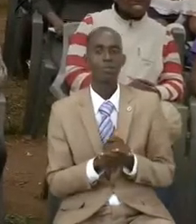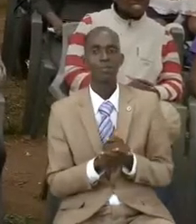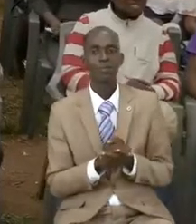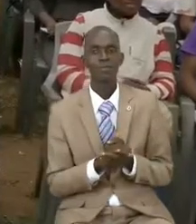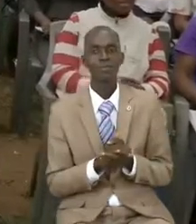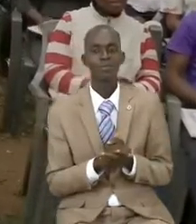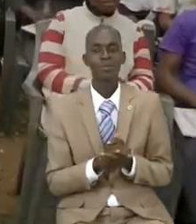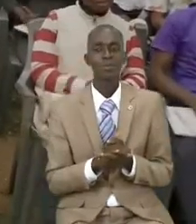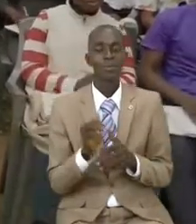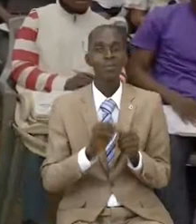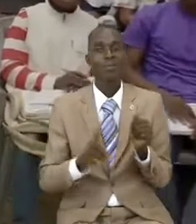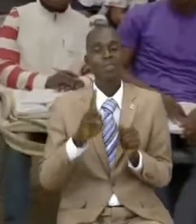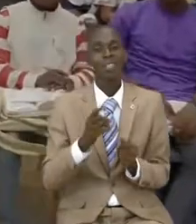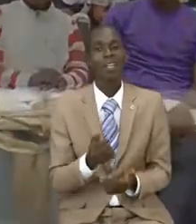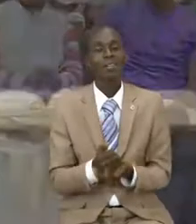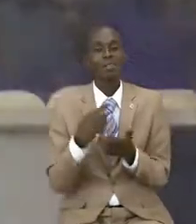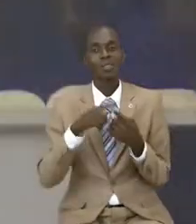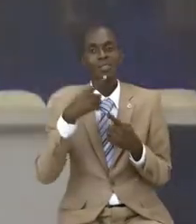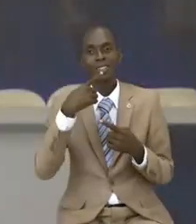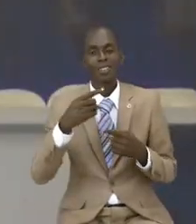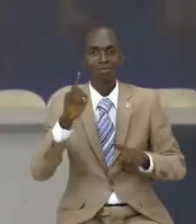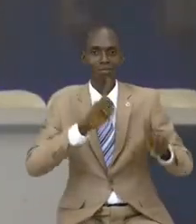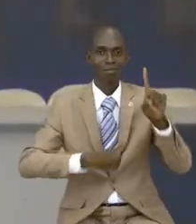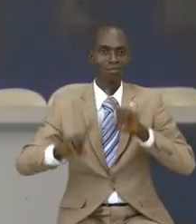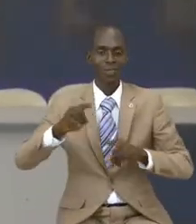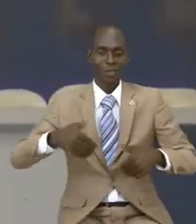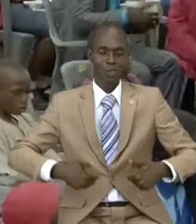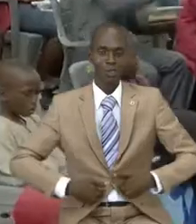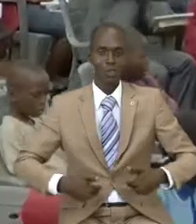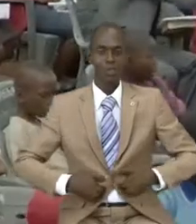Everybody, help me say, youth choir, God bless you.